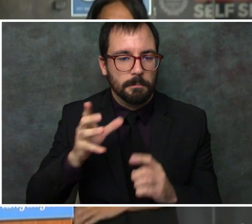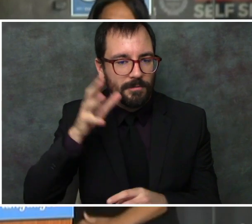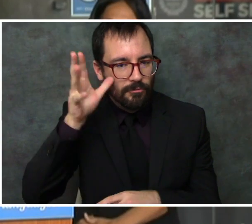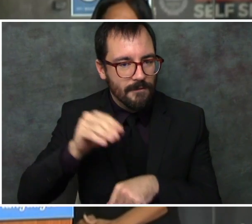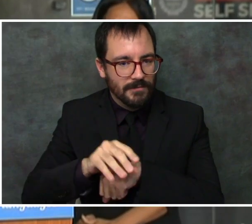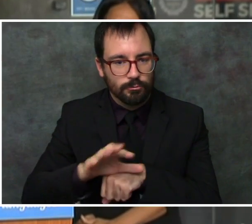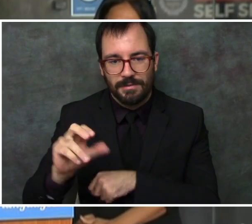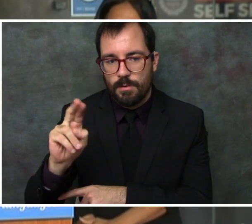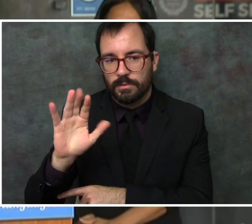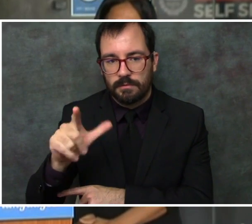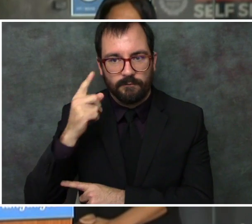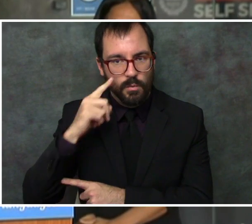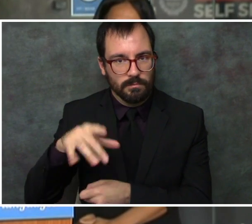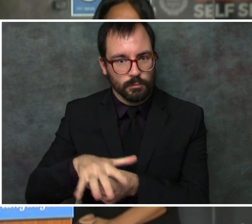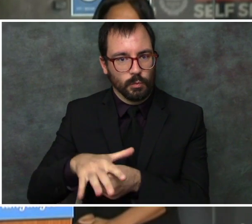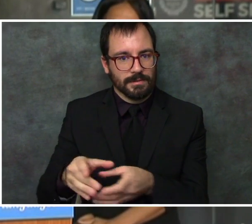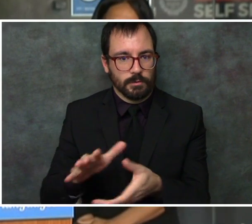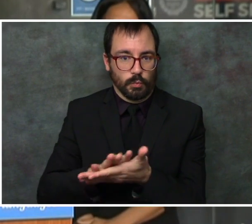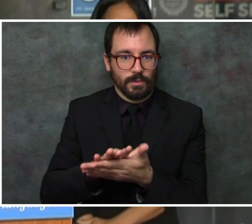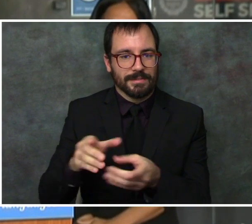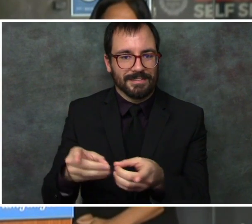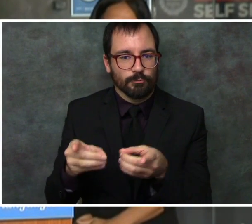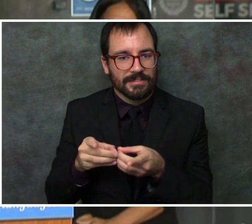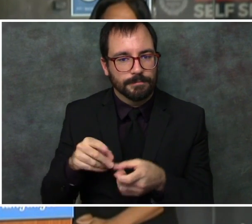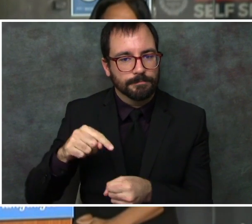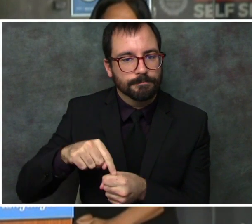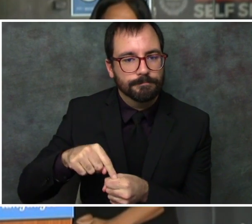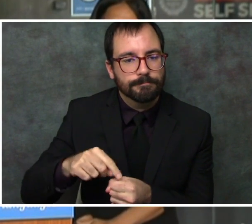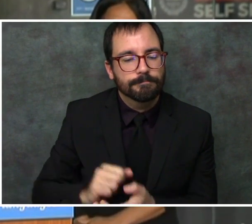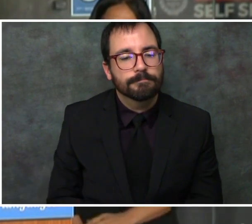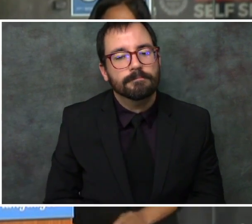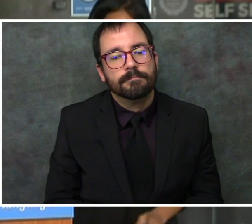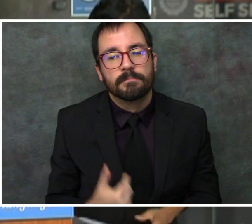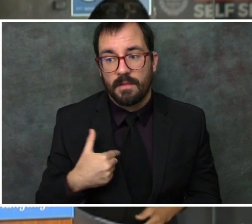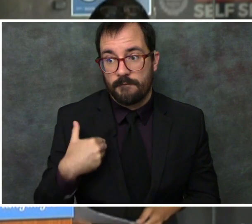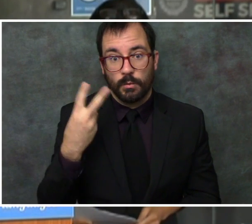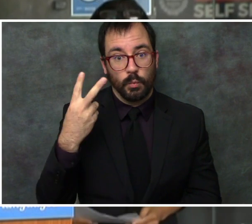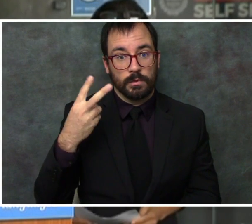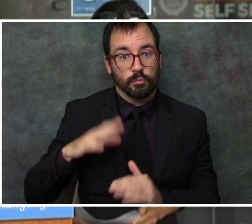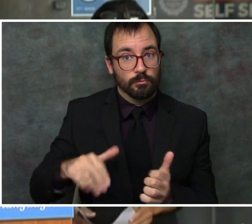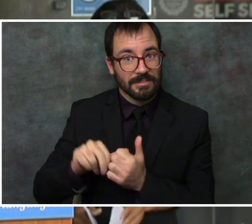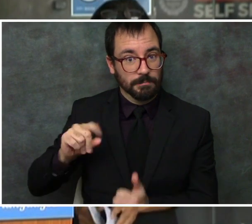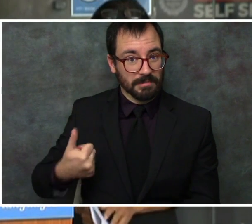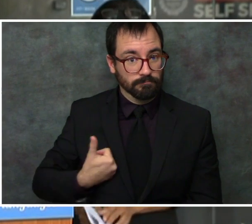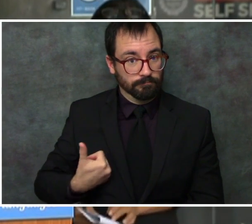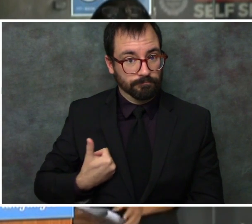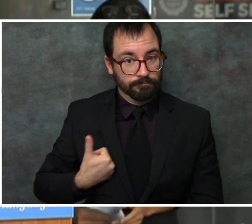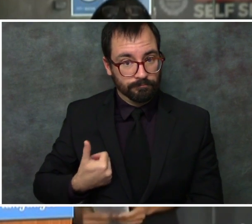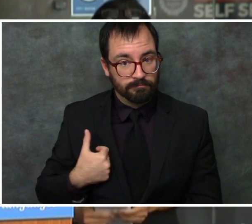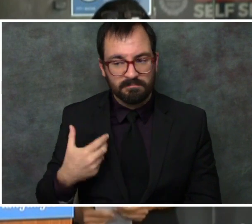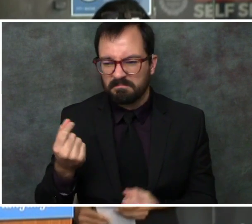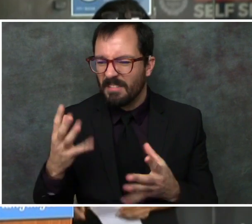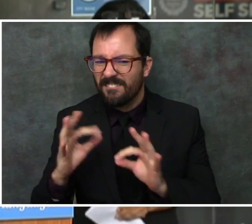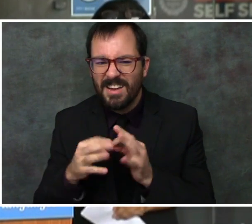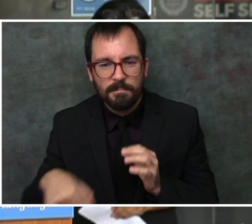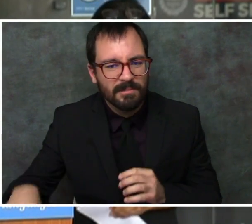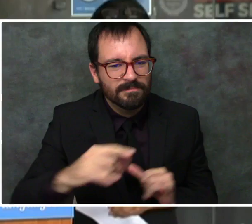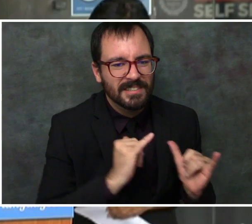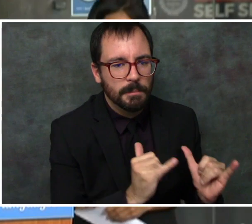district. I have 2 children with disabilities, and similar to many of our families, my children struggle during remote learning.